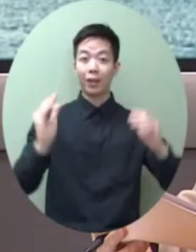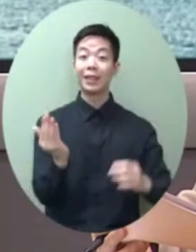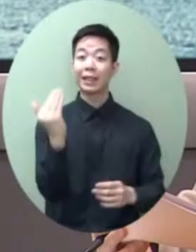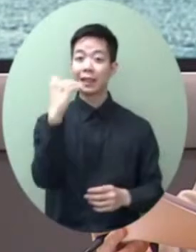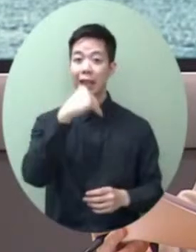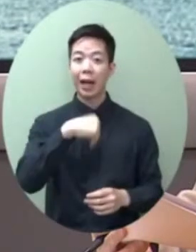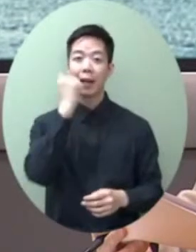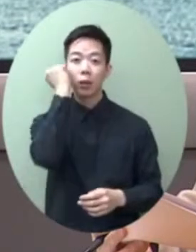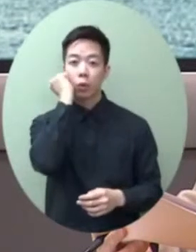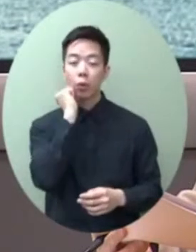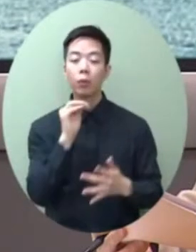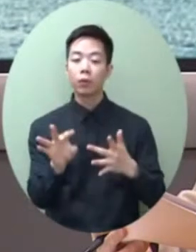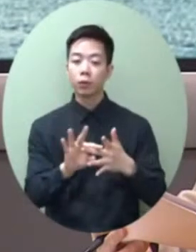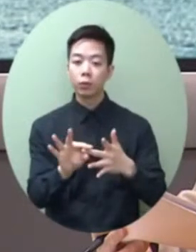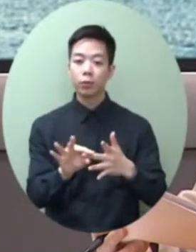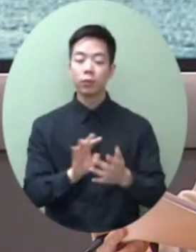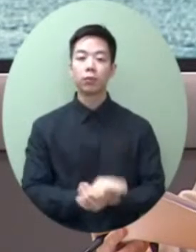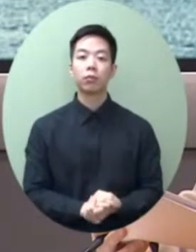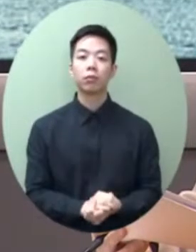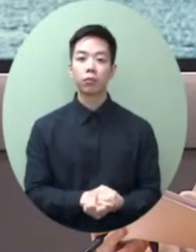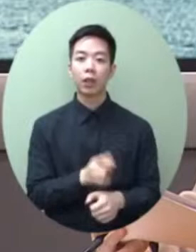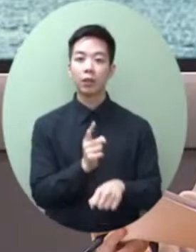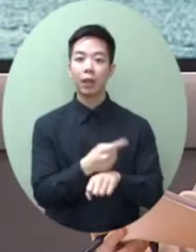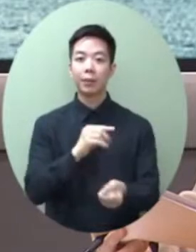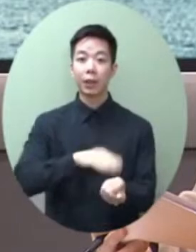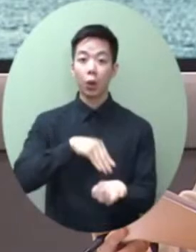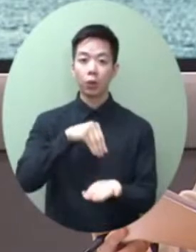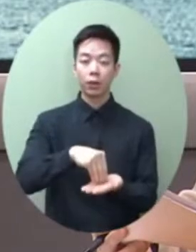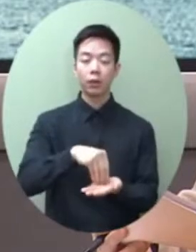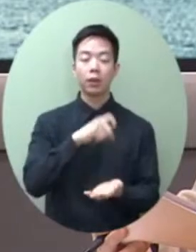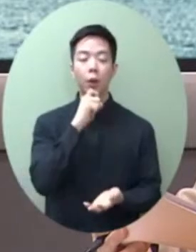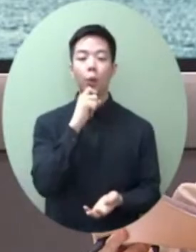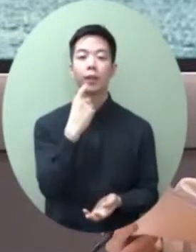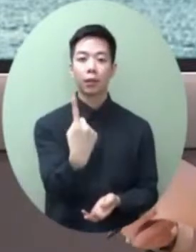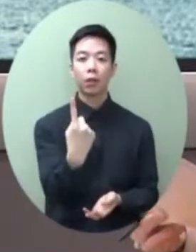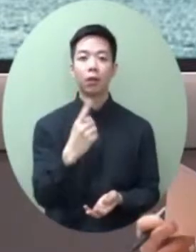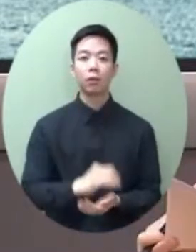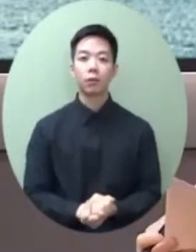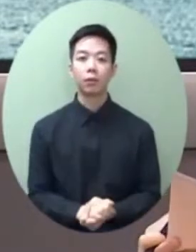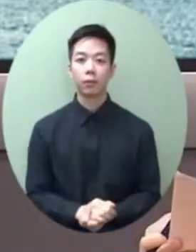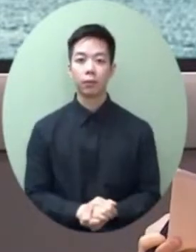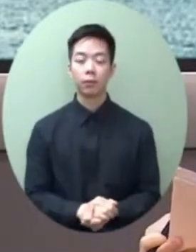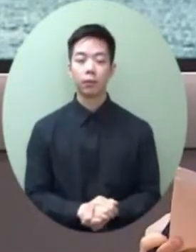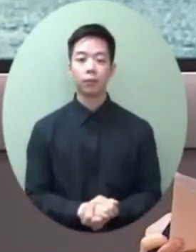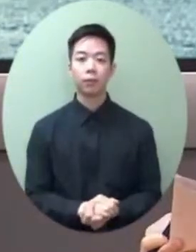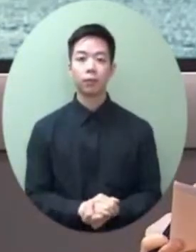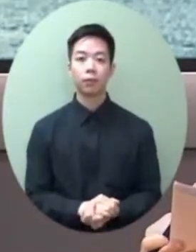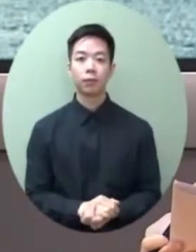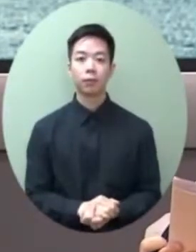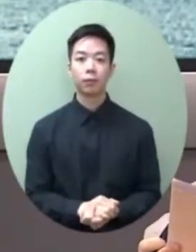Qiwenshan Tongling Mani Wula Zhongshan in Chinese, we have preliminary positive case.